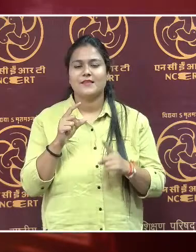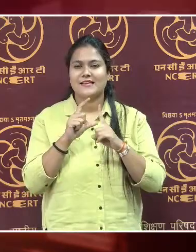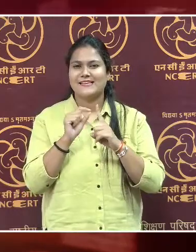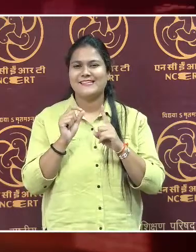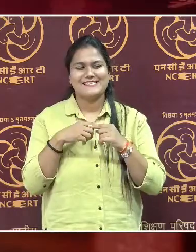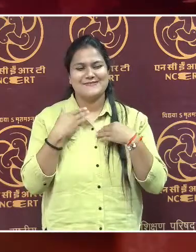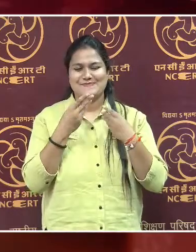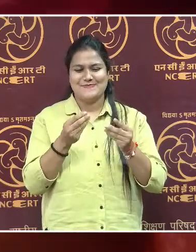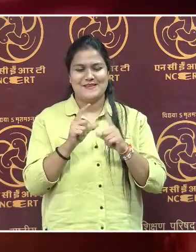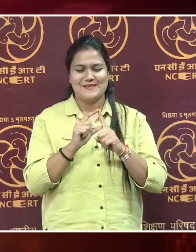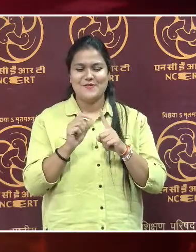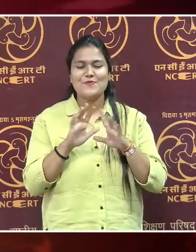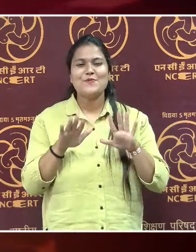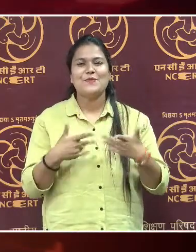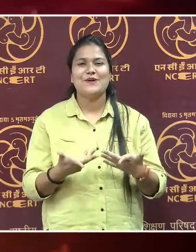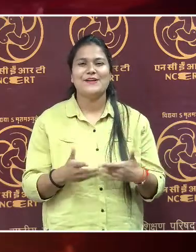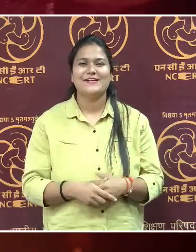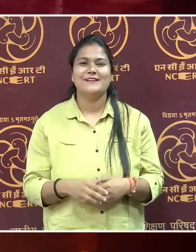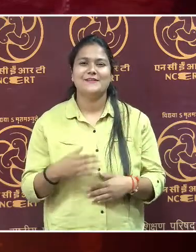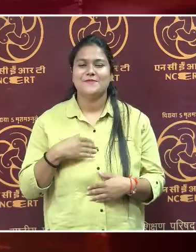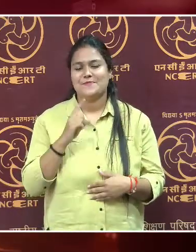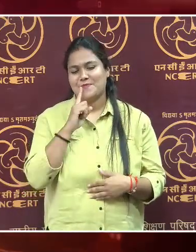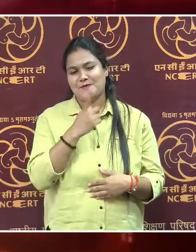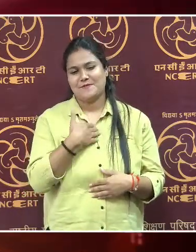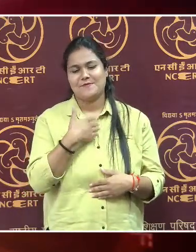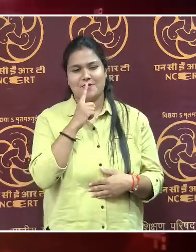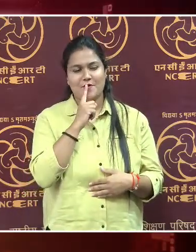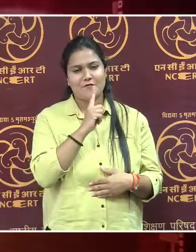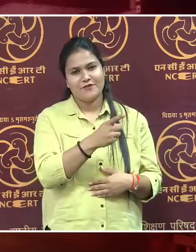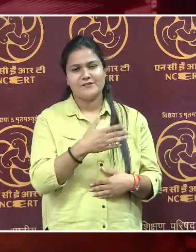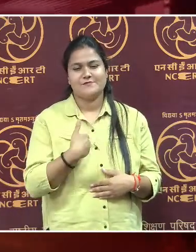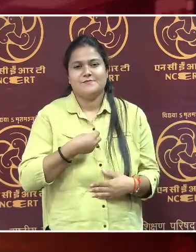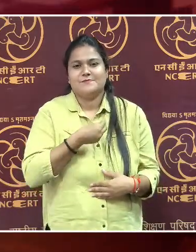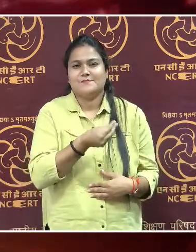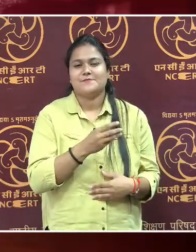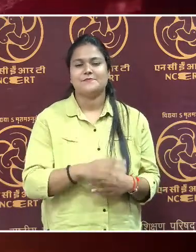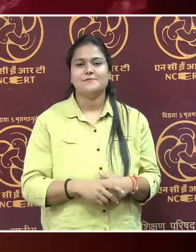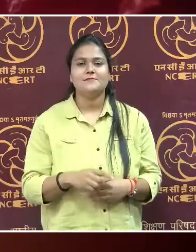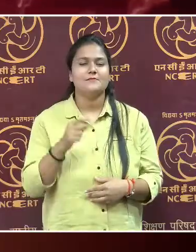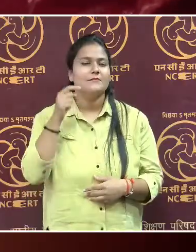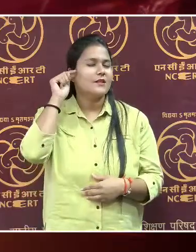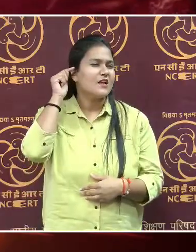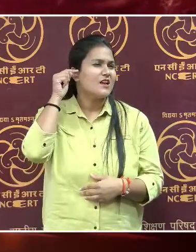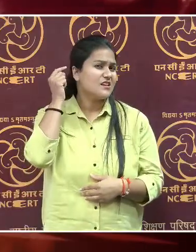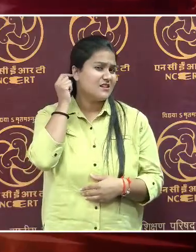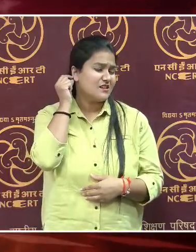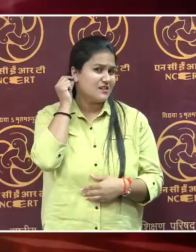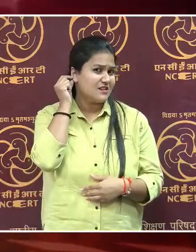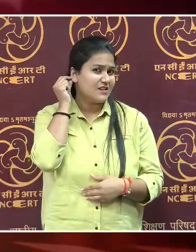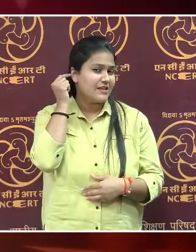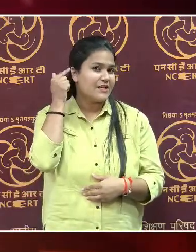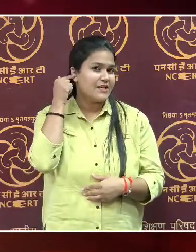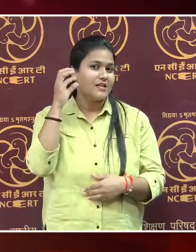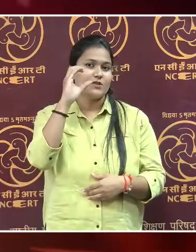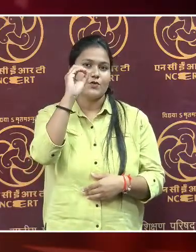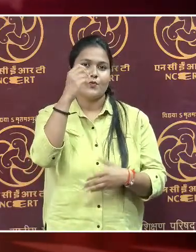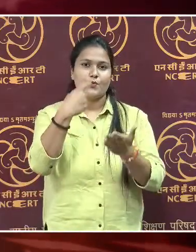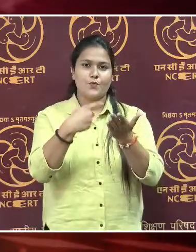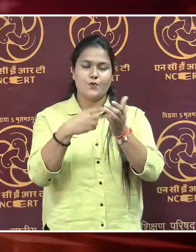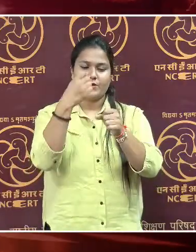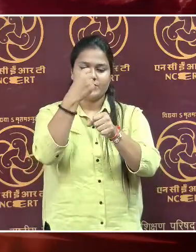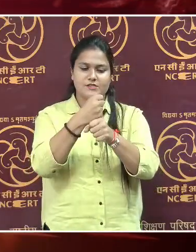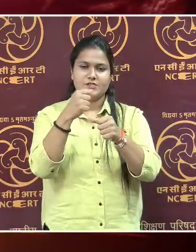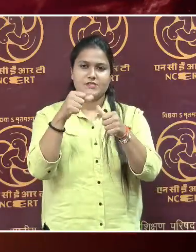you. But hearing, the ear also act as an organ that balances,